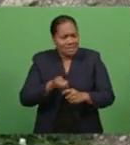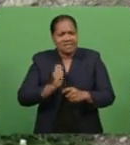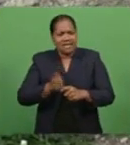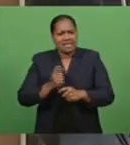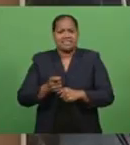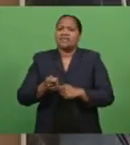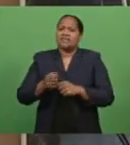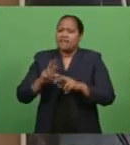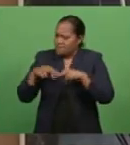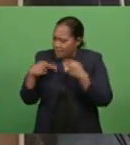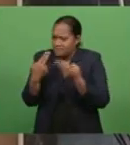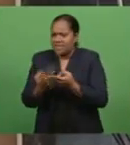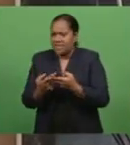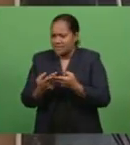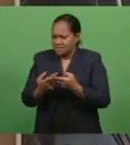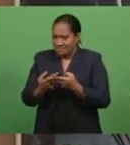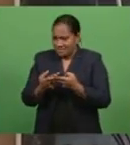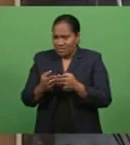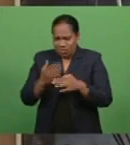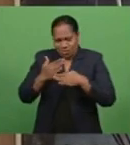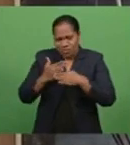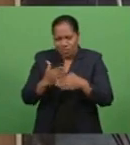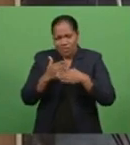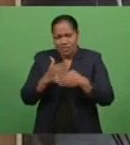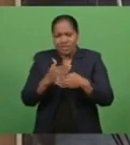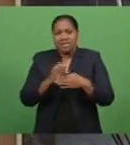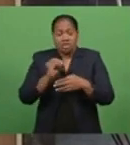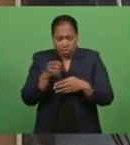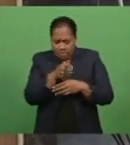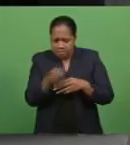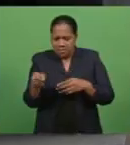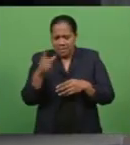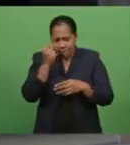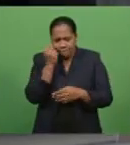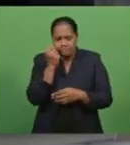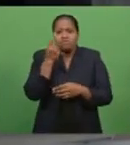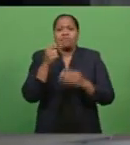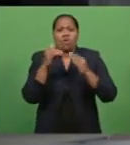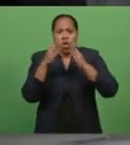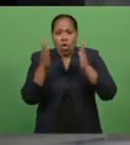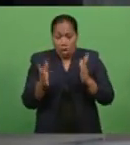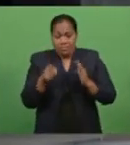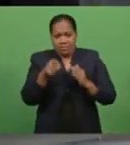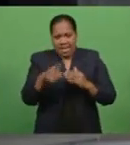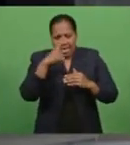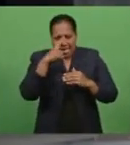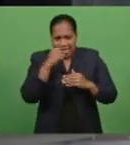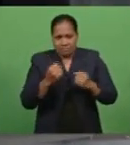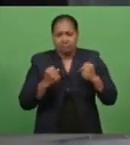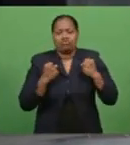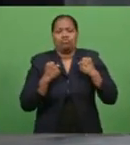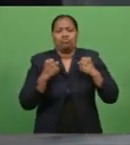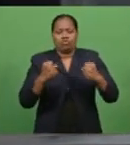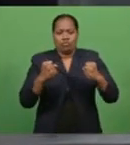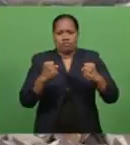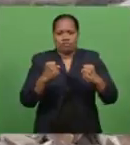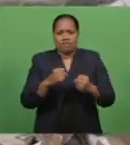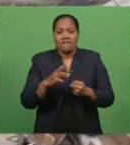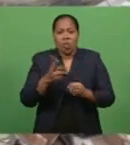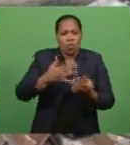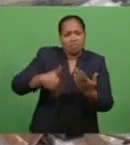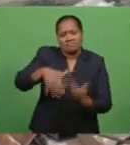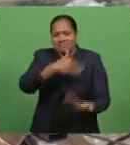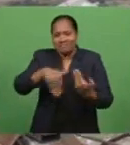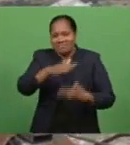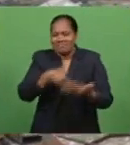and yet they'll be able to come up with a home which is category 5 strength, resistant.